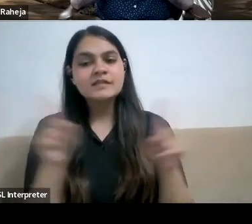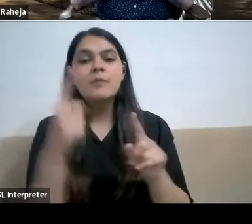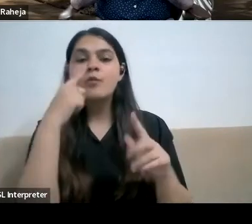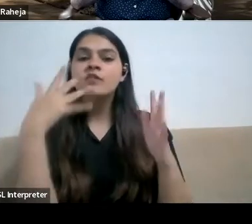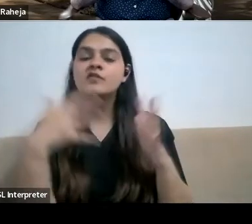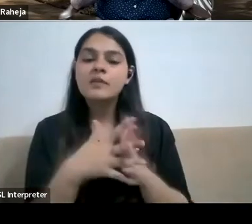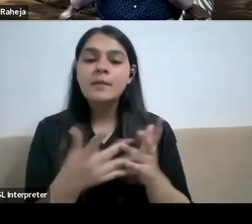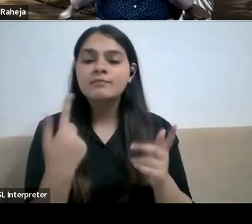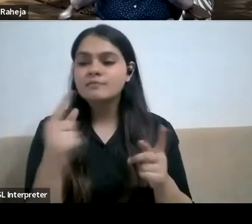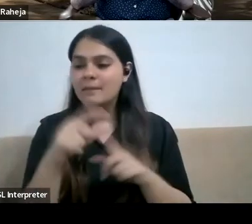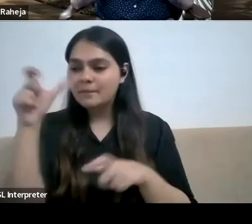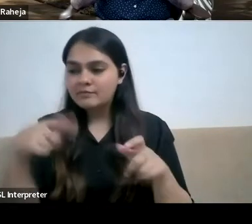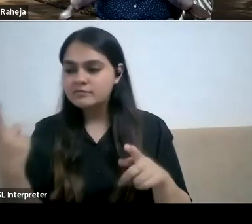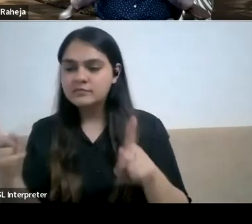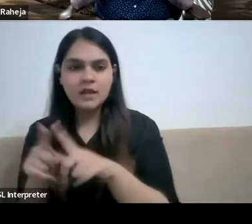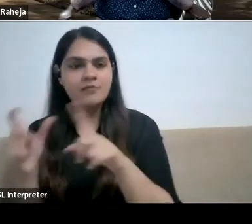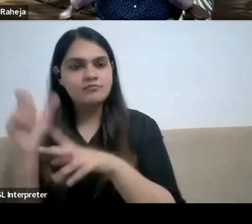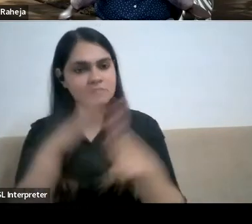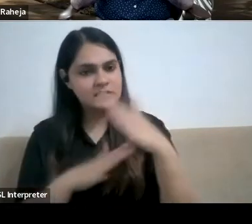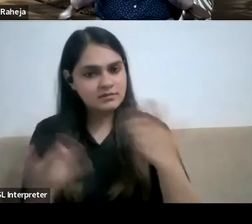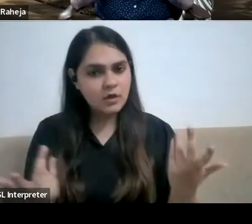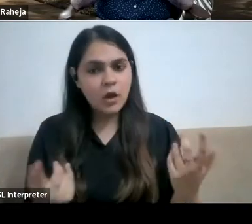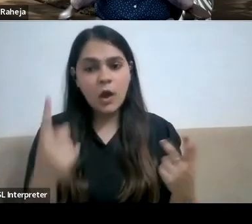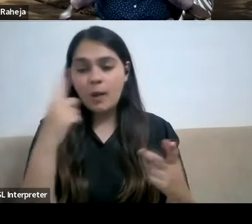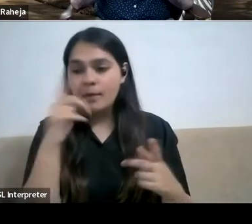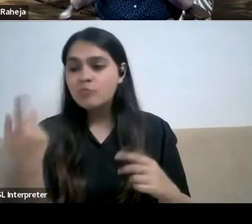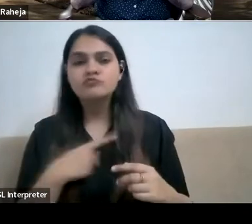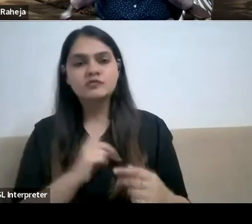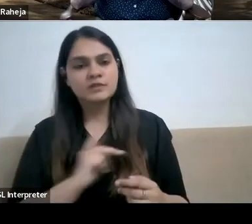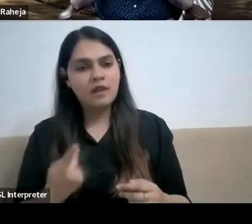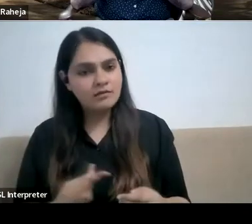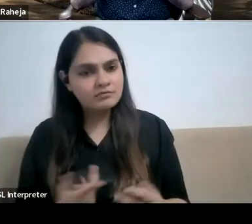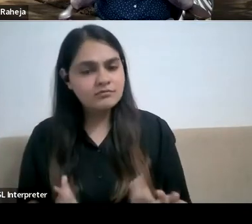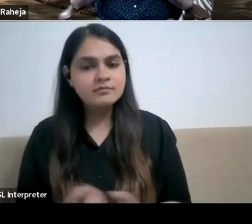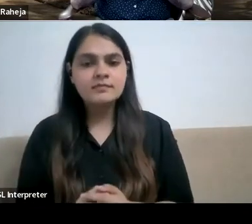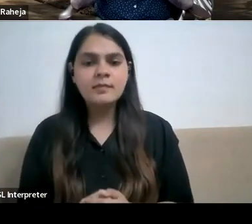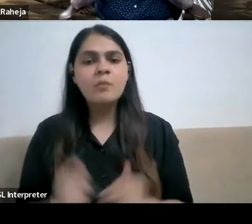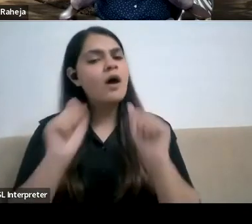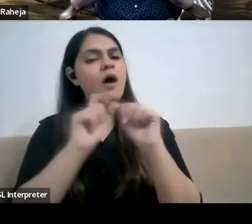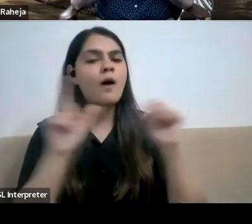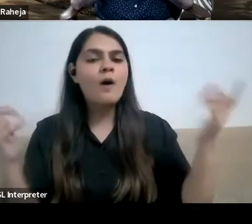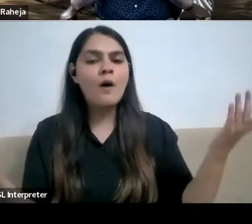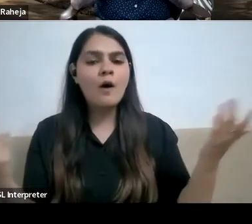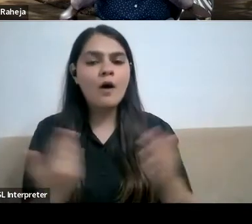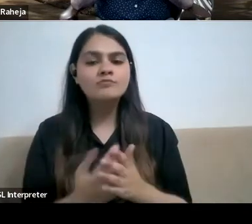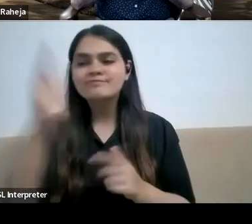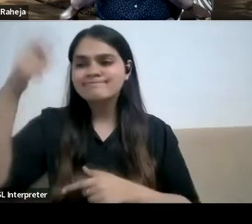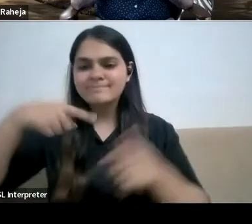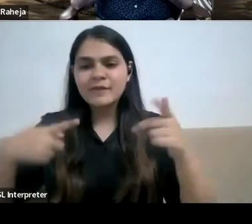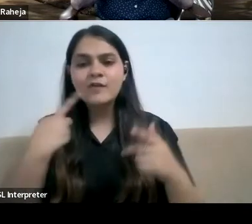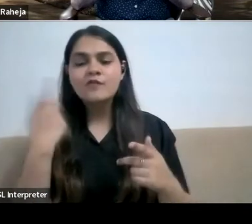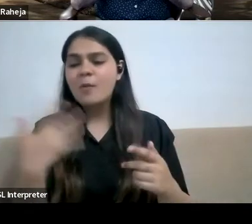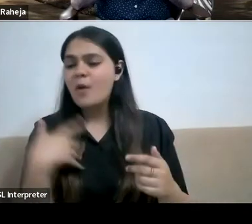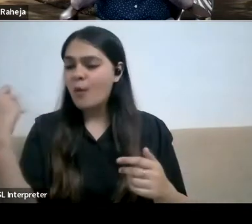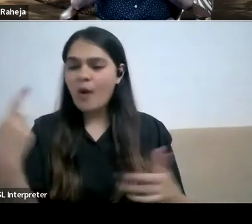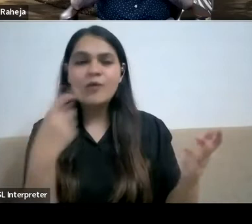people with disabilities, that's people who are trans, that's everybody cutting across caste,